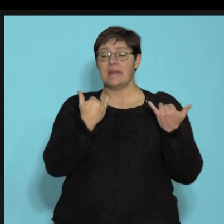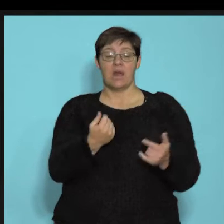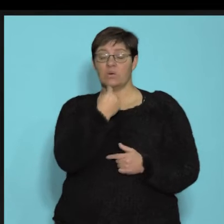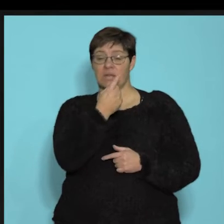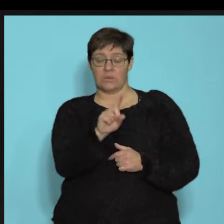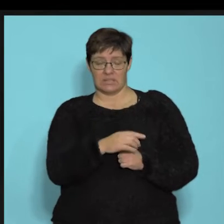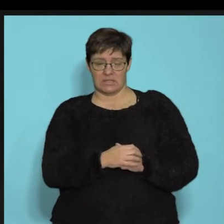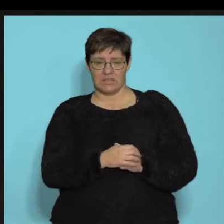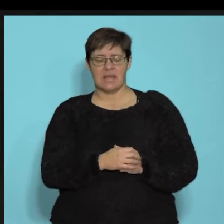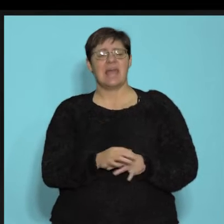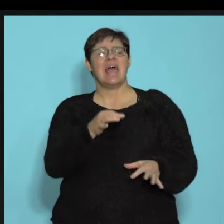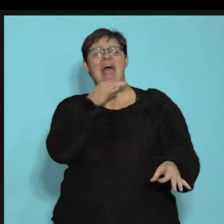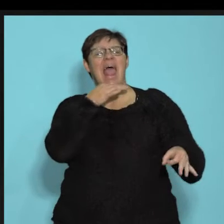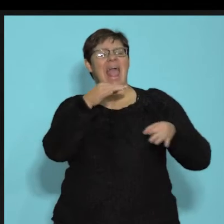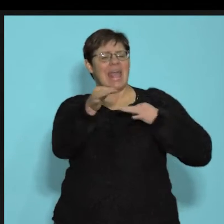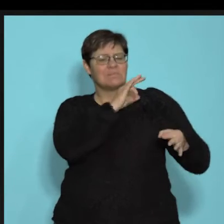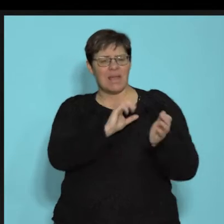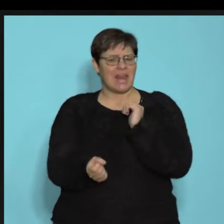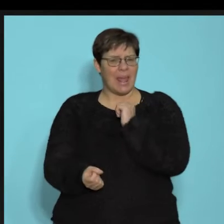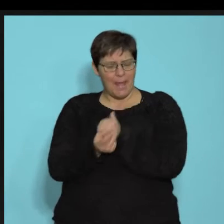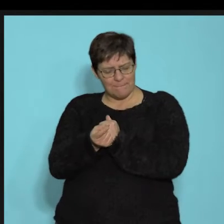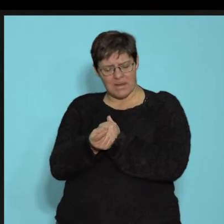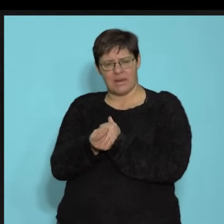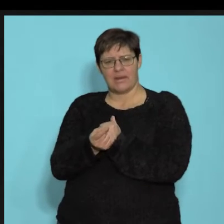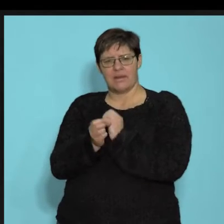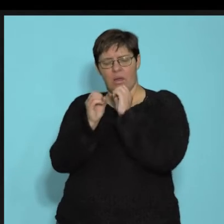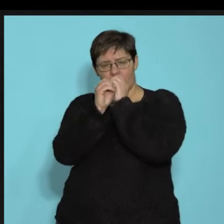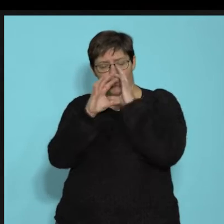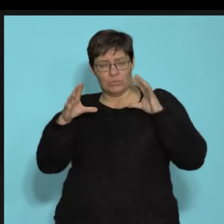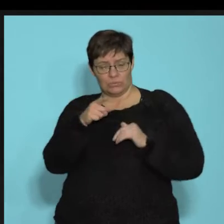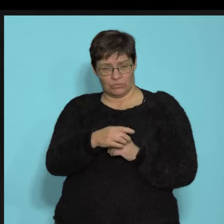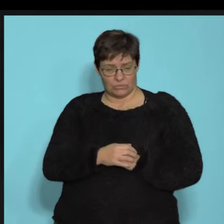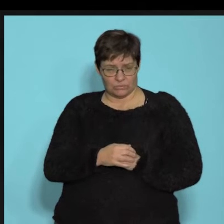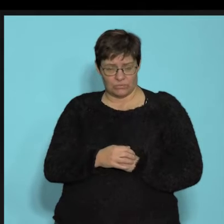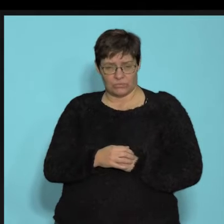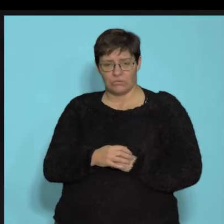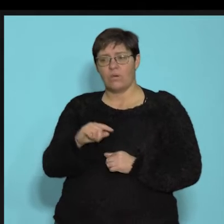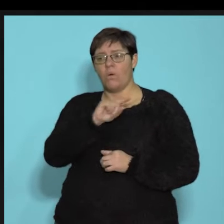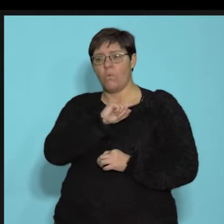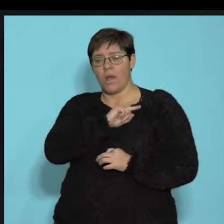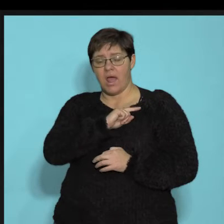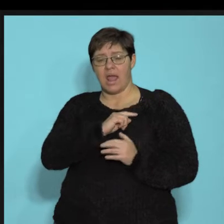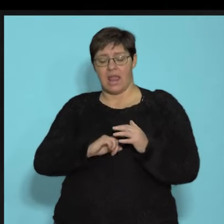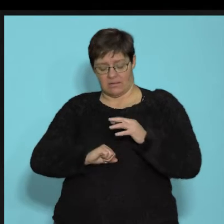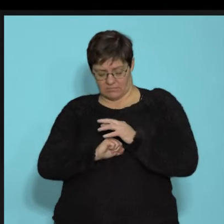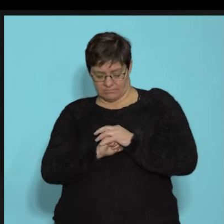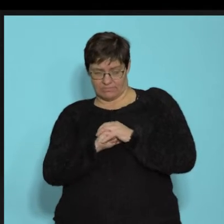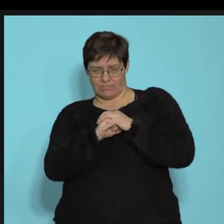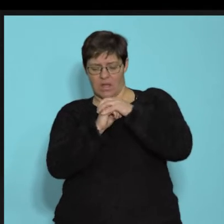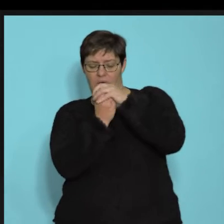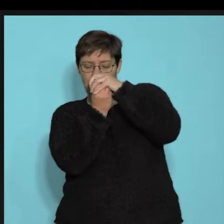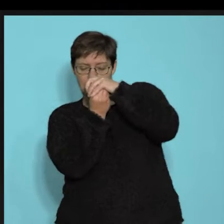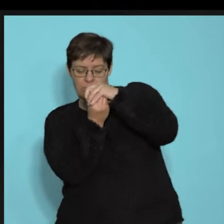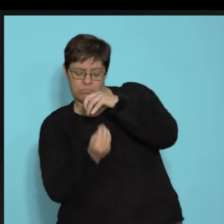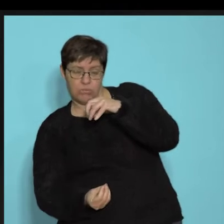says to you, explain what will happen to the balloons as the diaphragm is